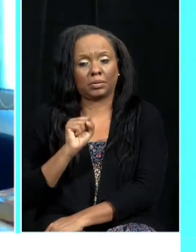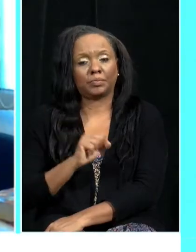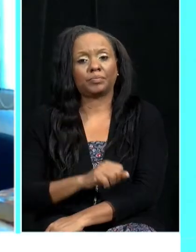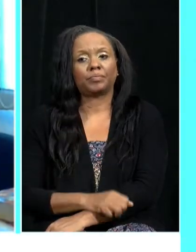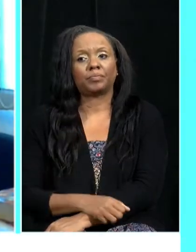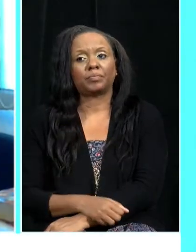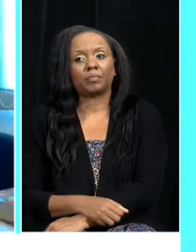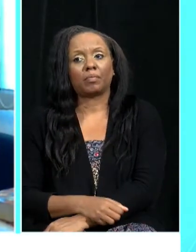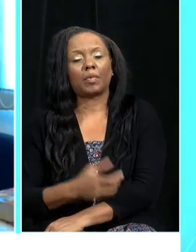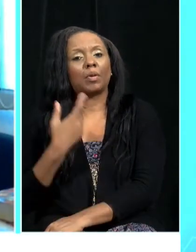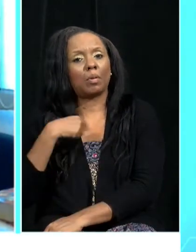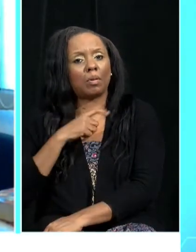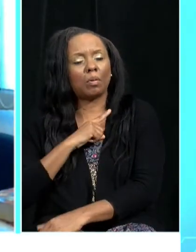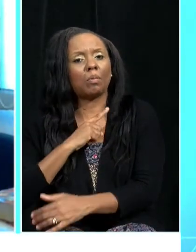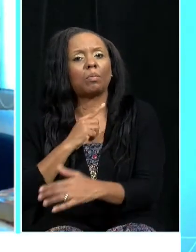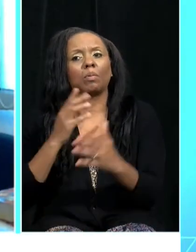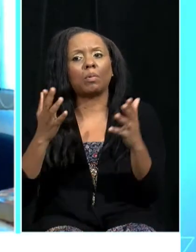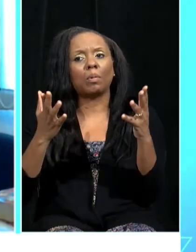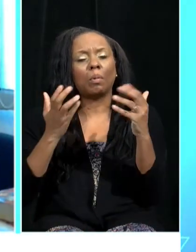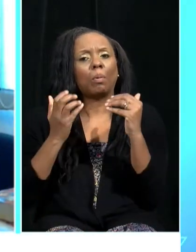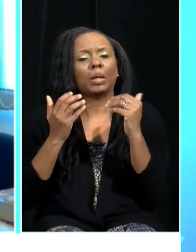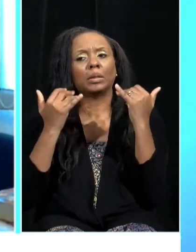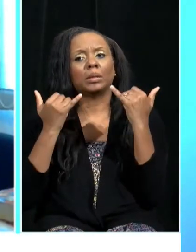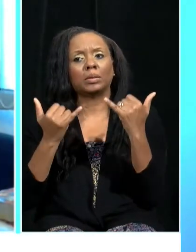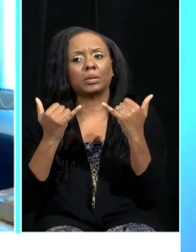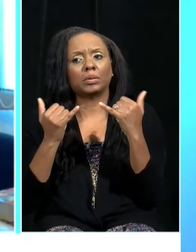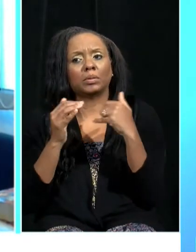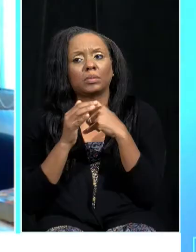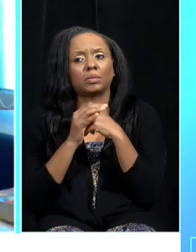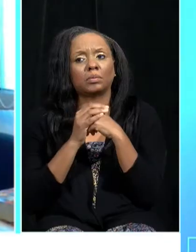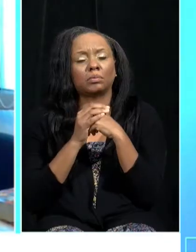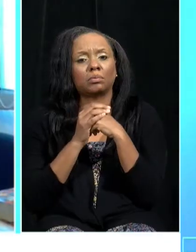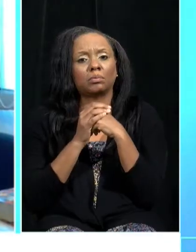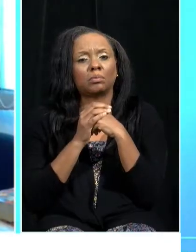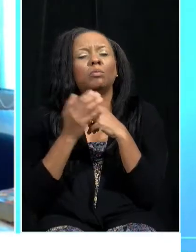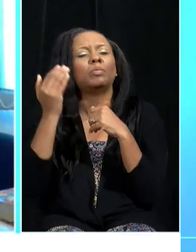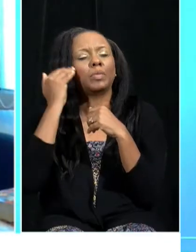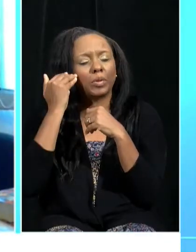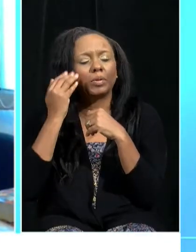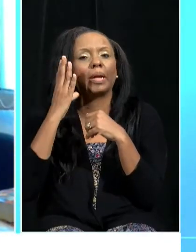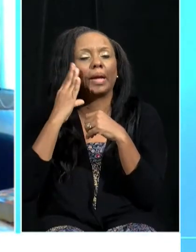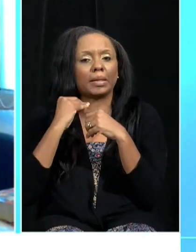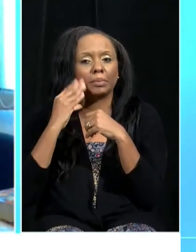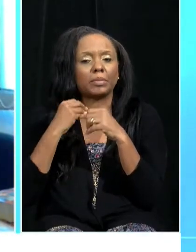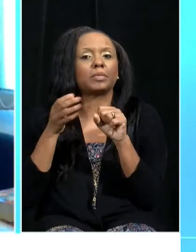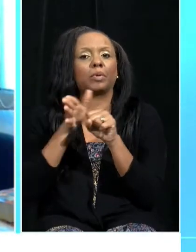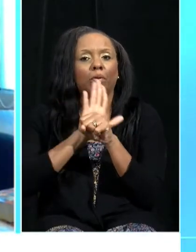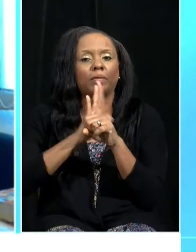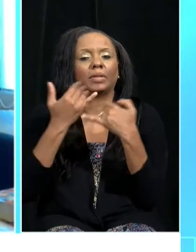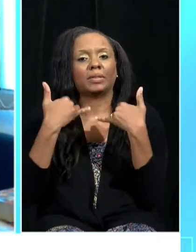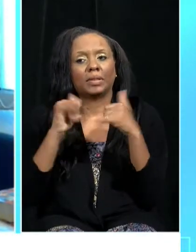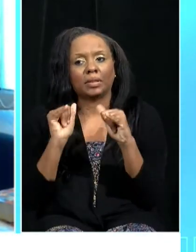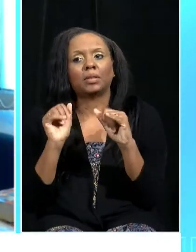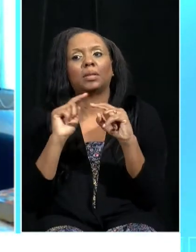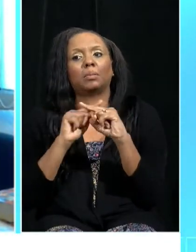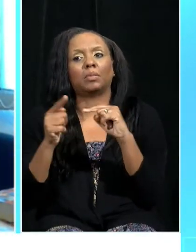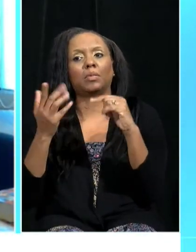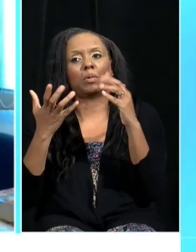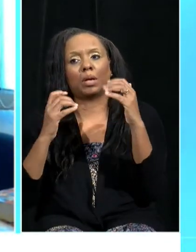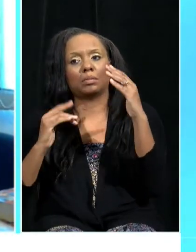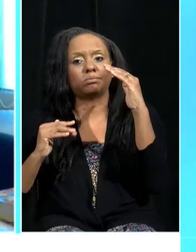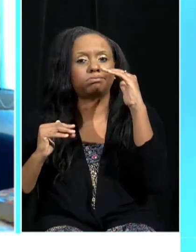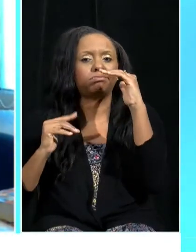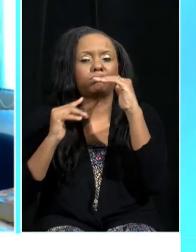fund would rather that we move, like, notwithstanding the pandemic is still around, move gradually back to getting back